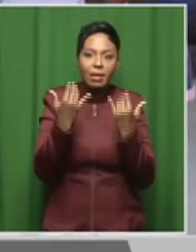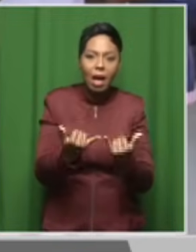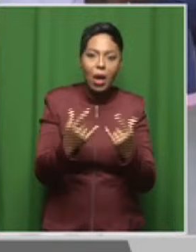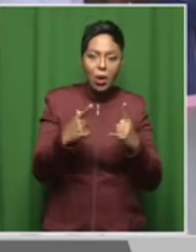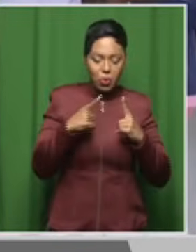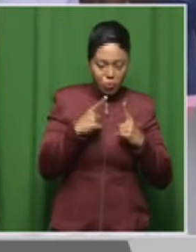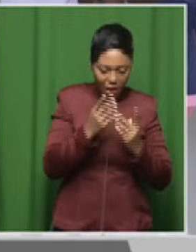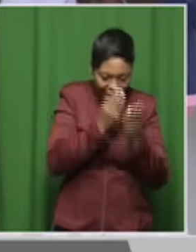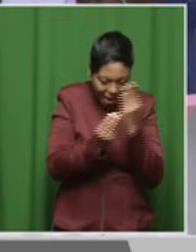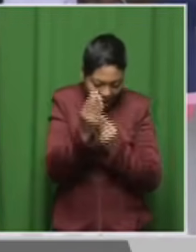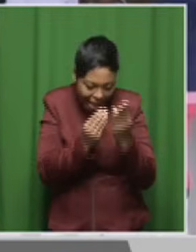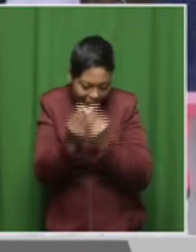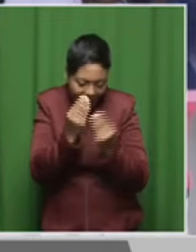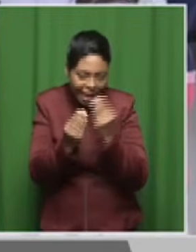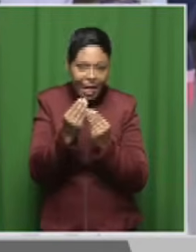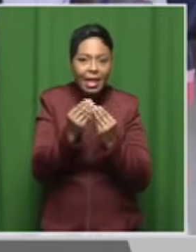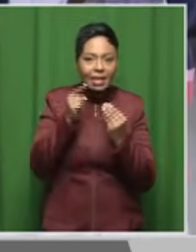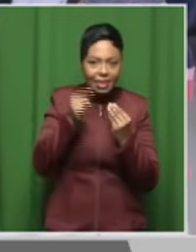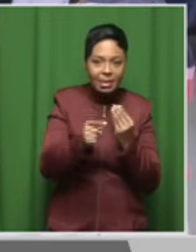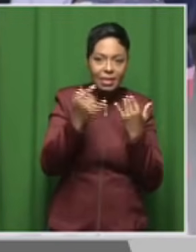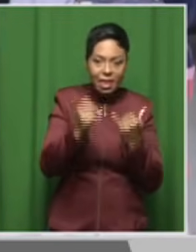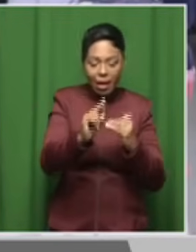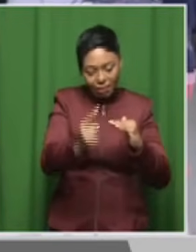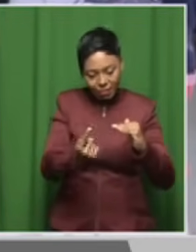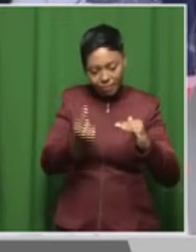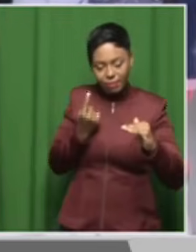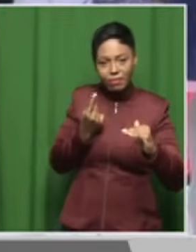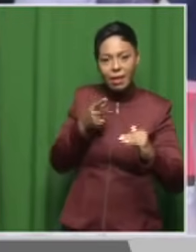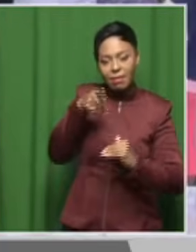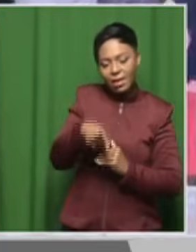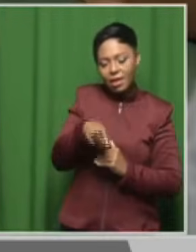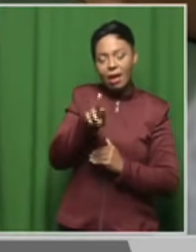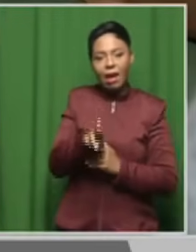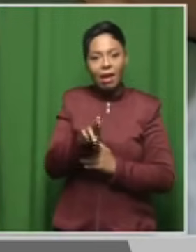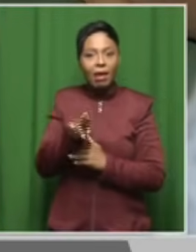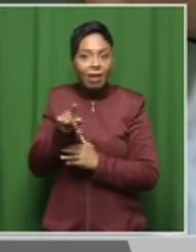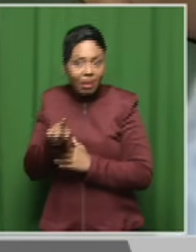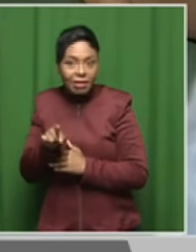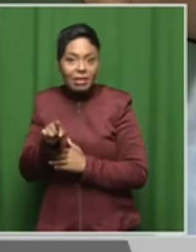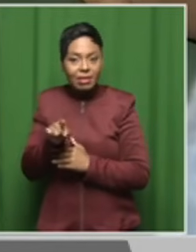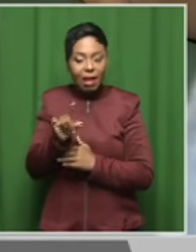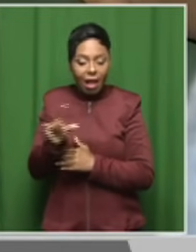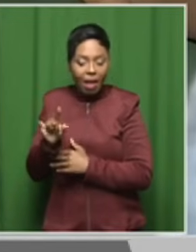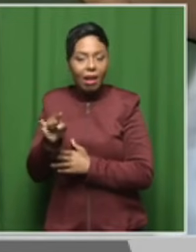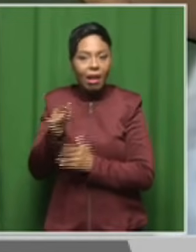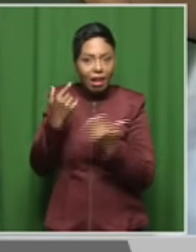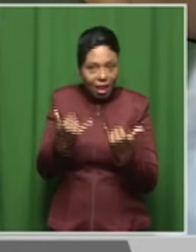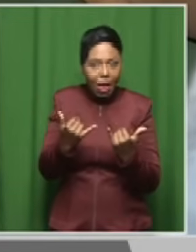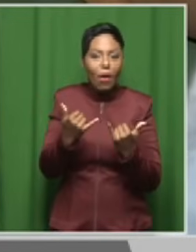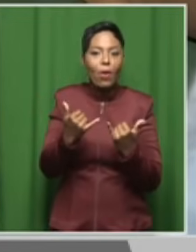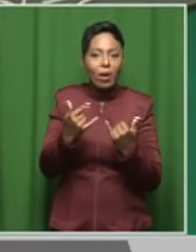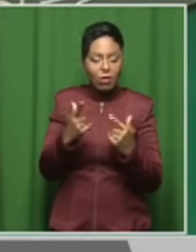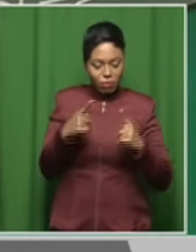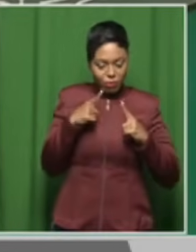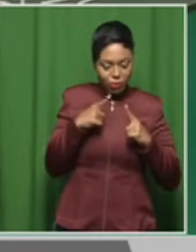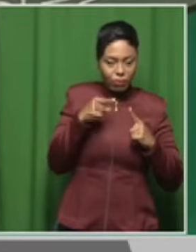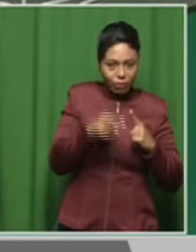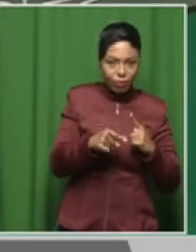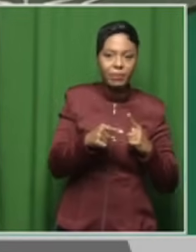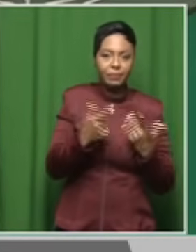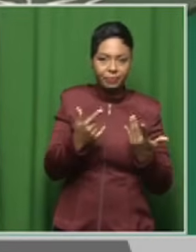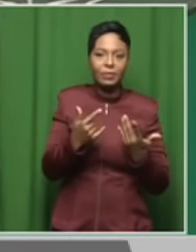learning would have to come into play with trying to accredit and get some of these